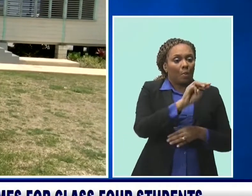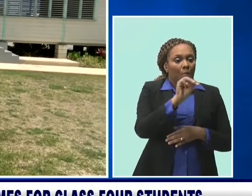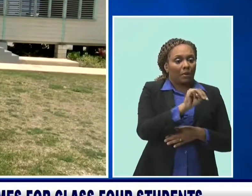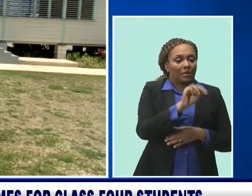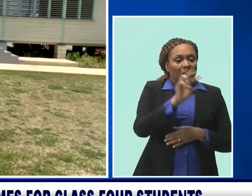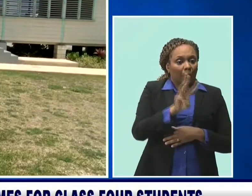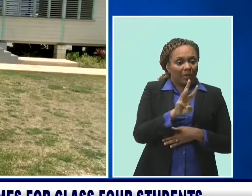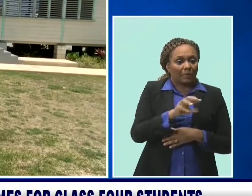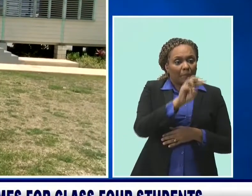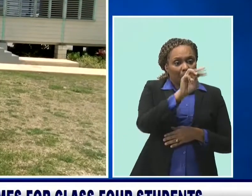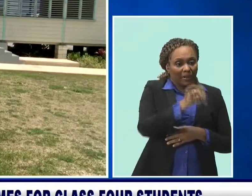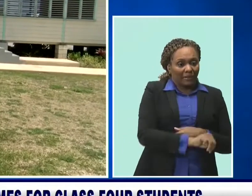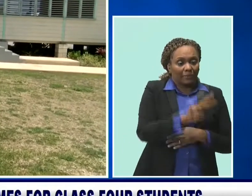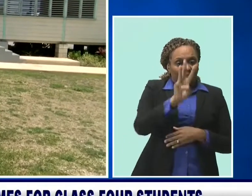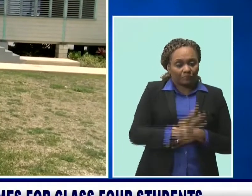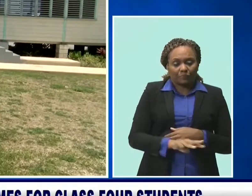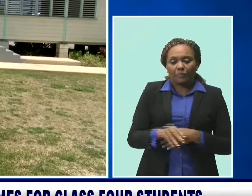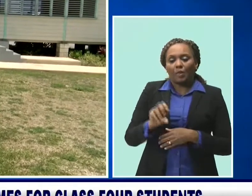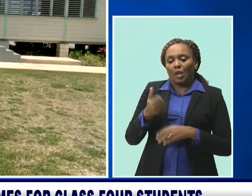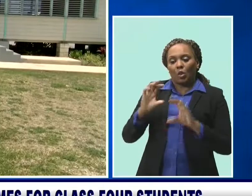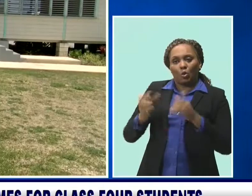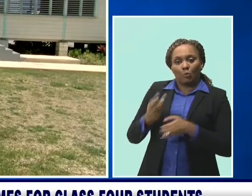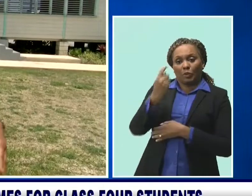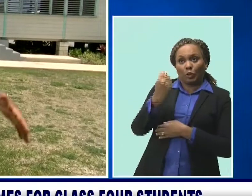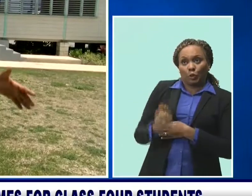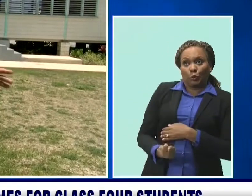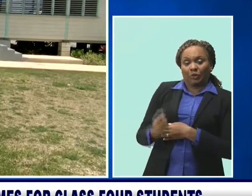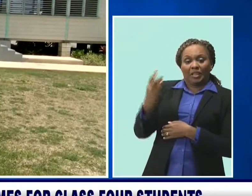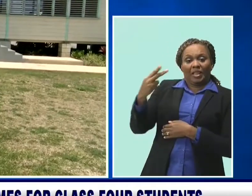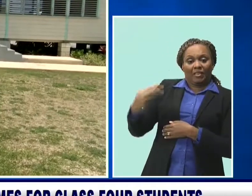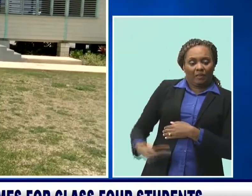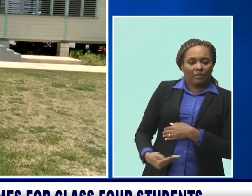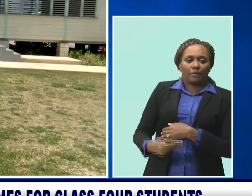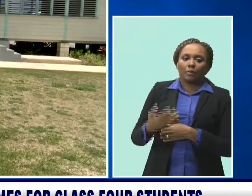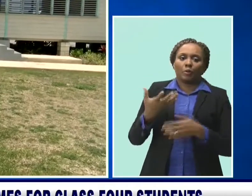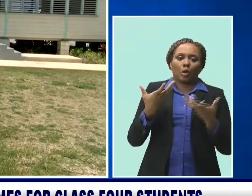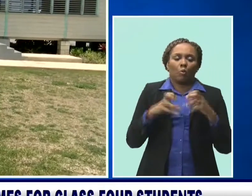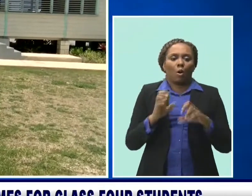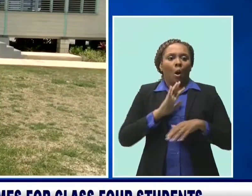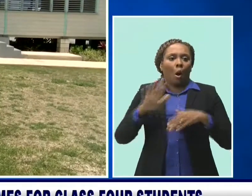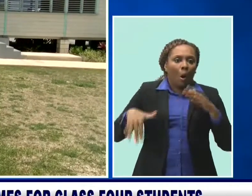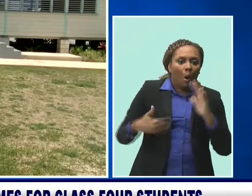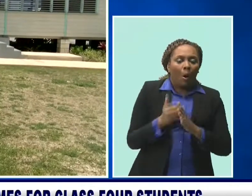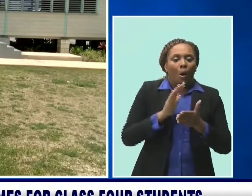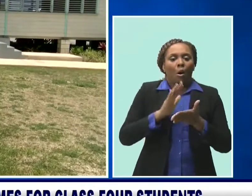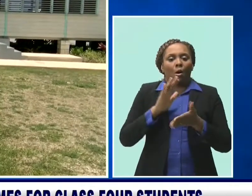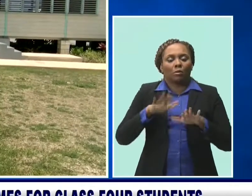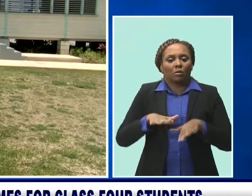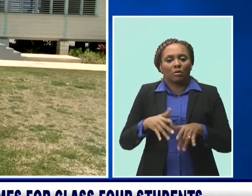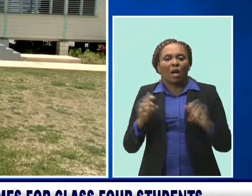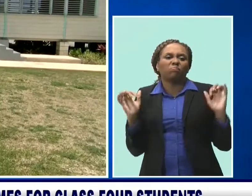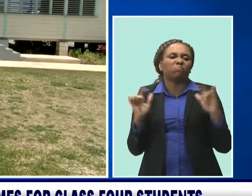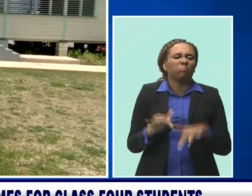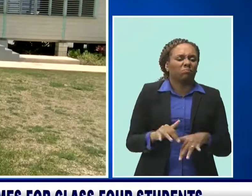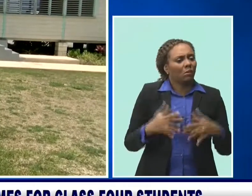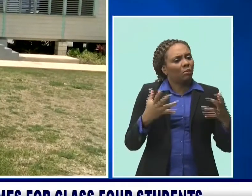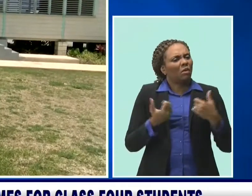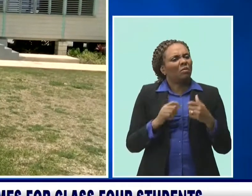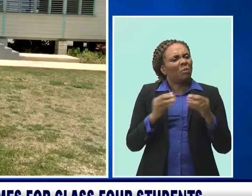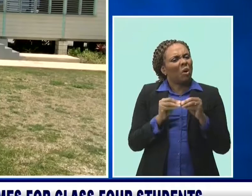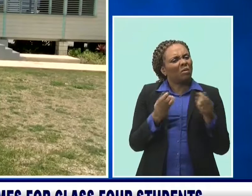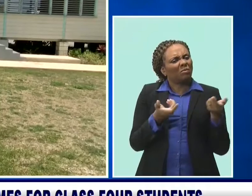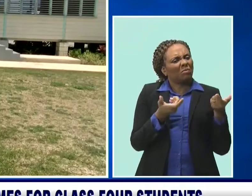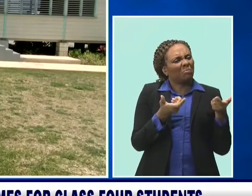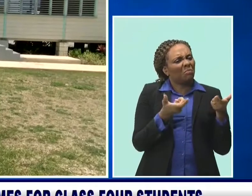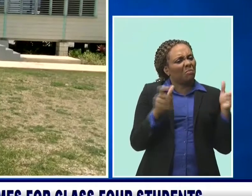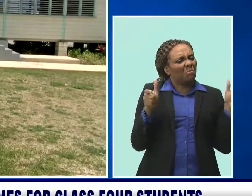then Tuesdays and Thursdays. So that is to reduce the amount of persons on the compound. We want to have a smaller set